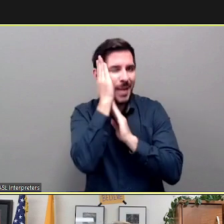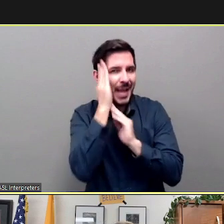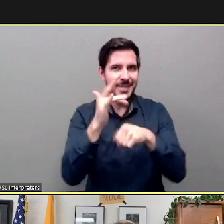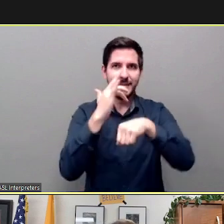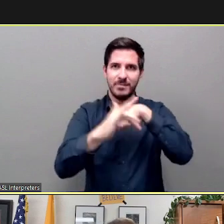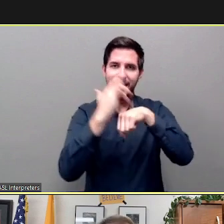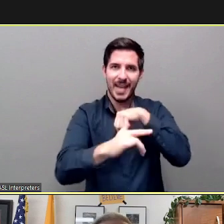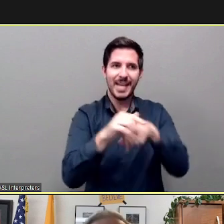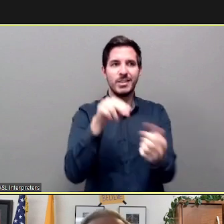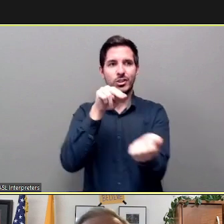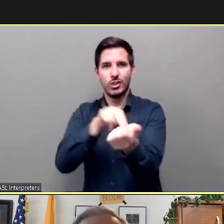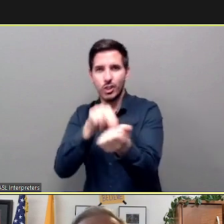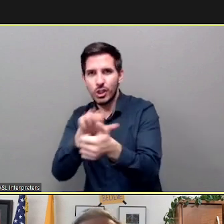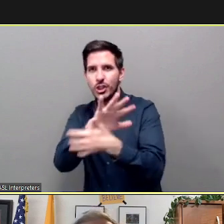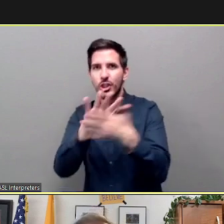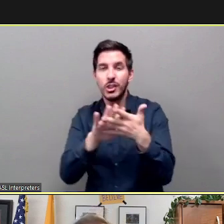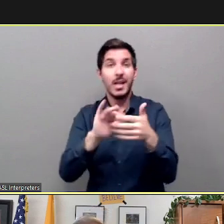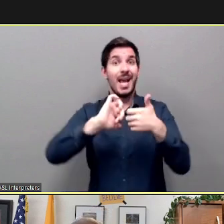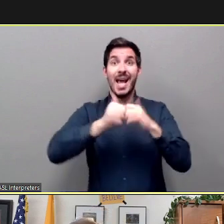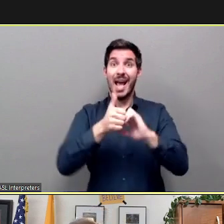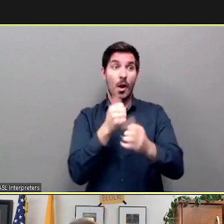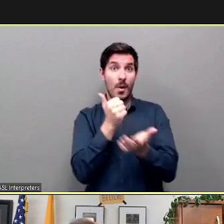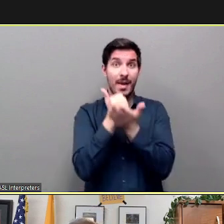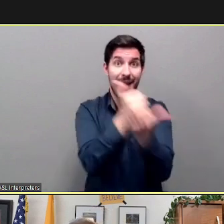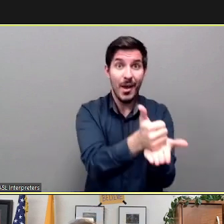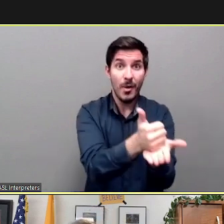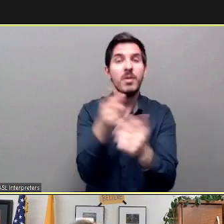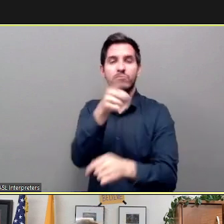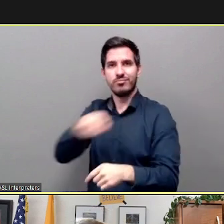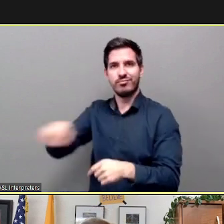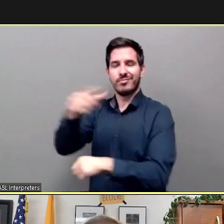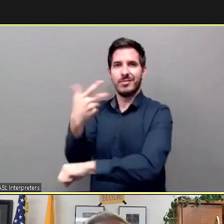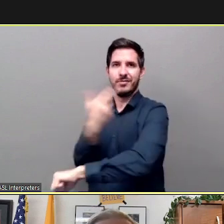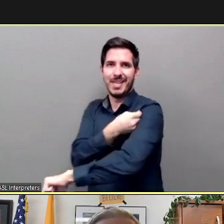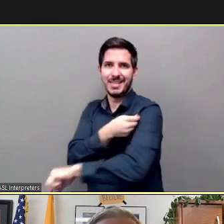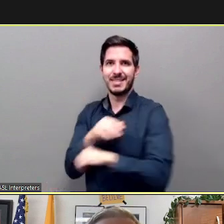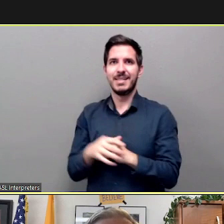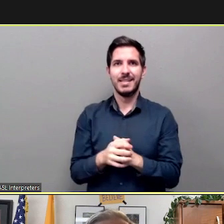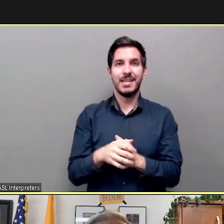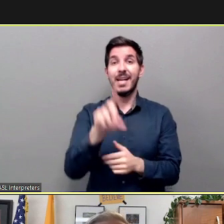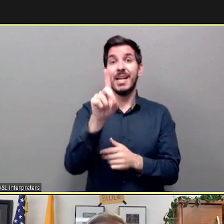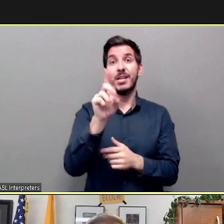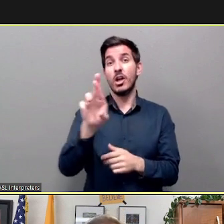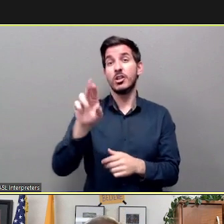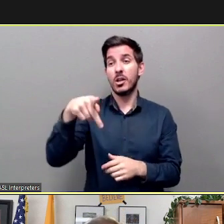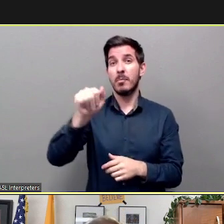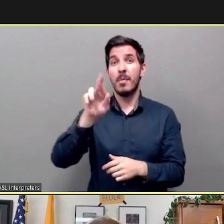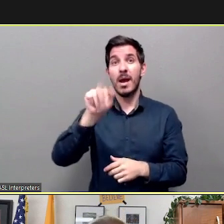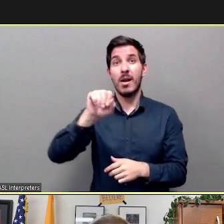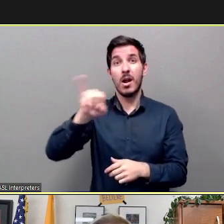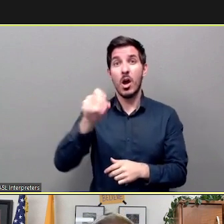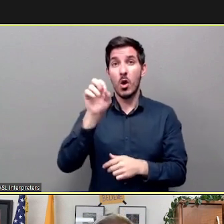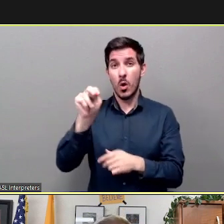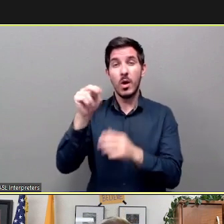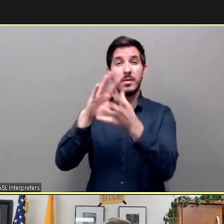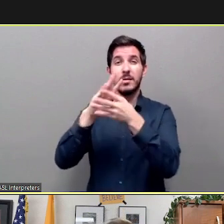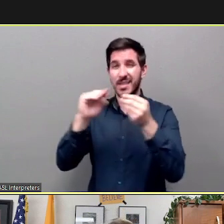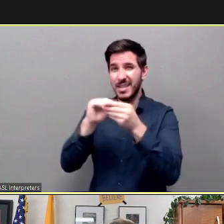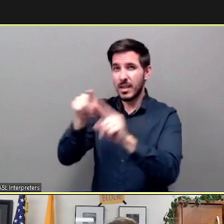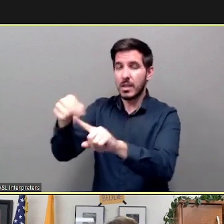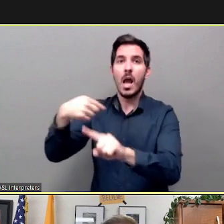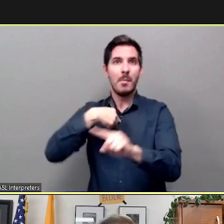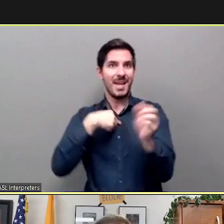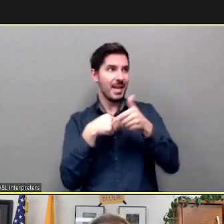heard from Dr. Perron how she did it this morning. I was recently out of town and monitoring myself